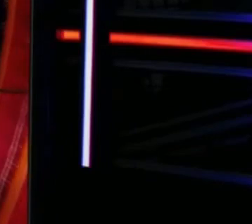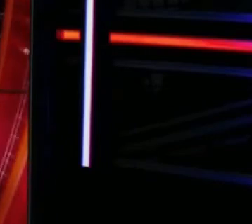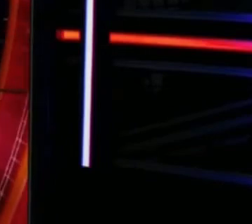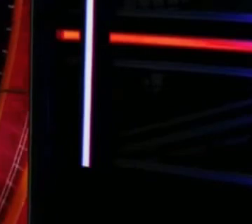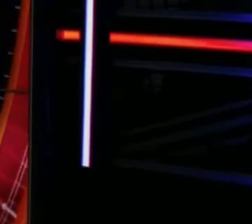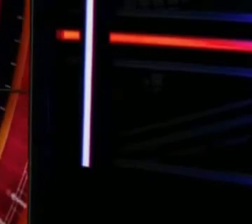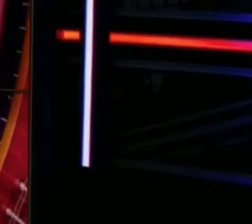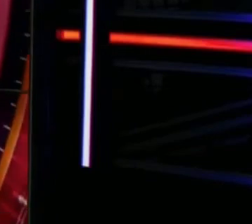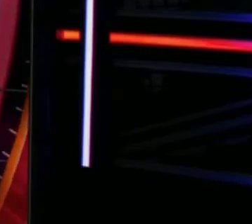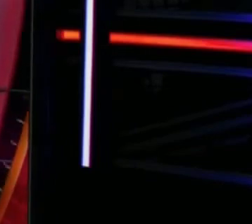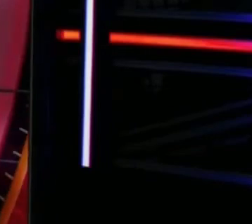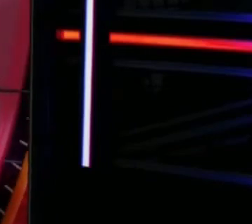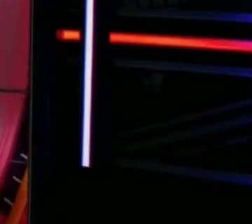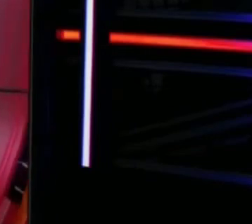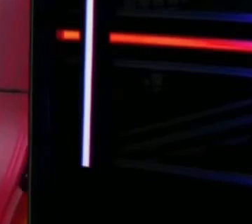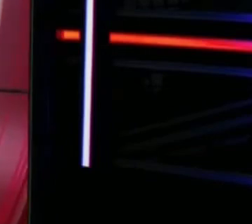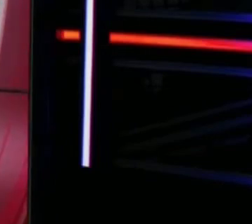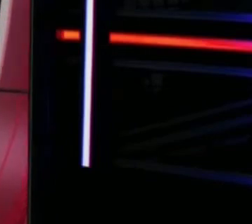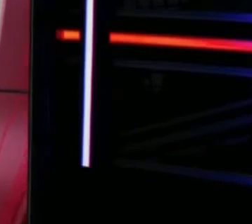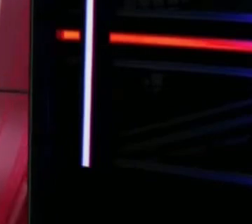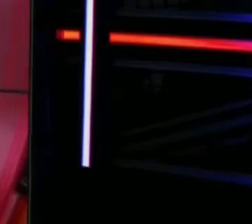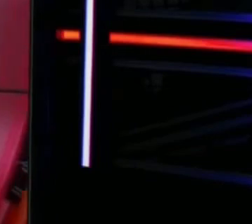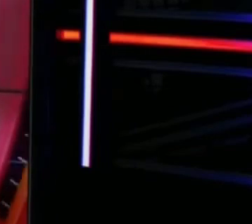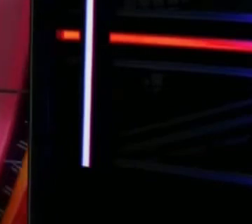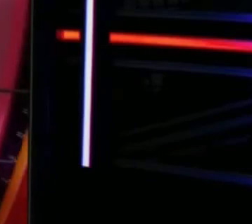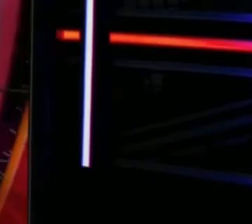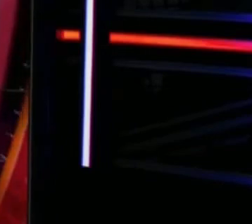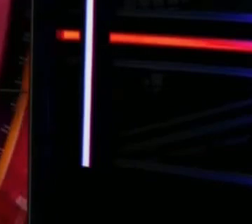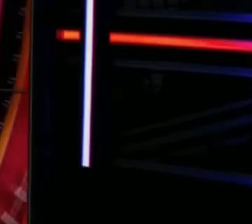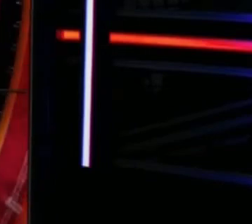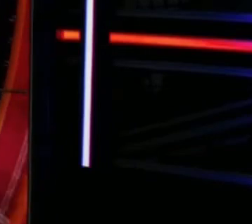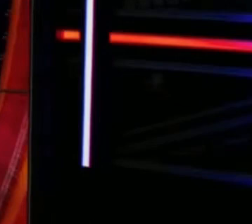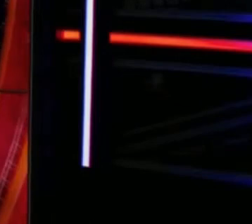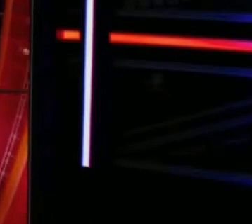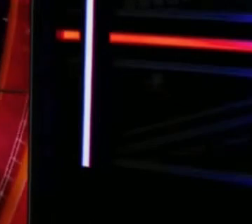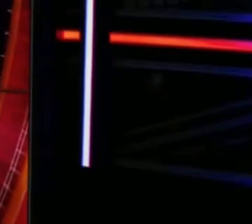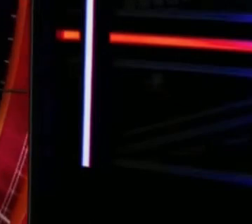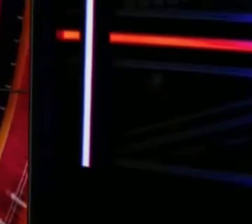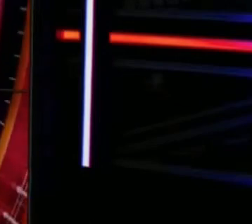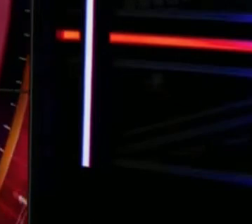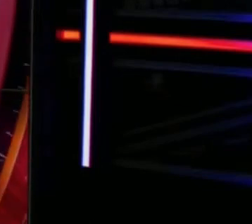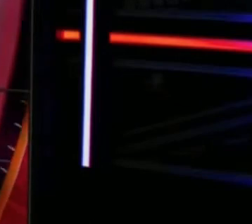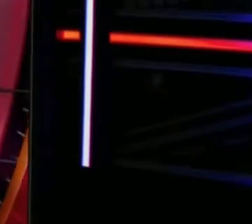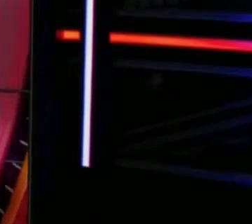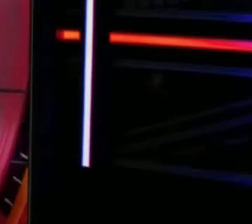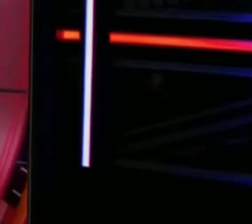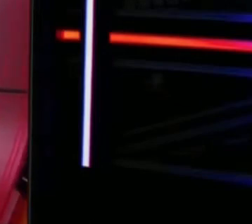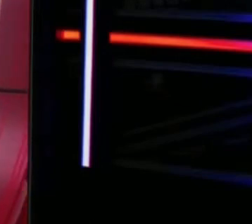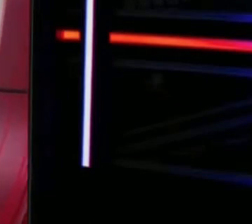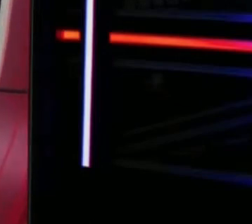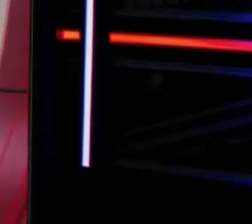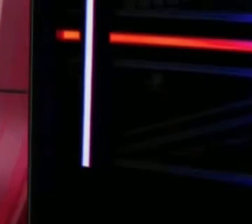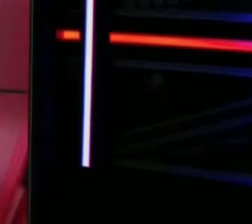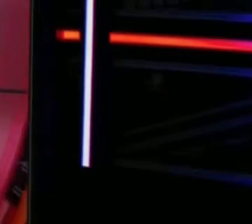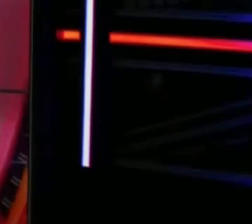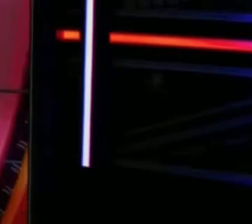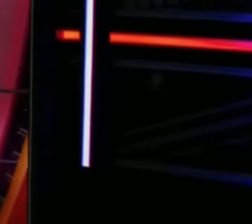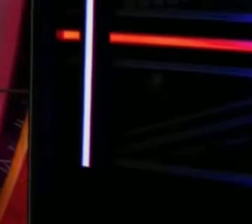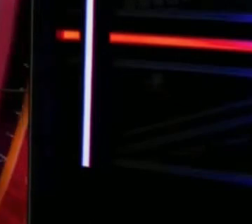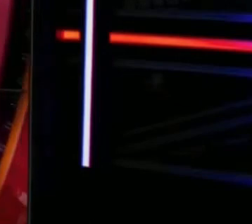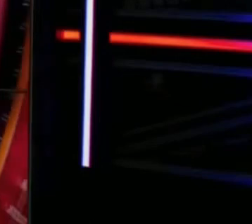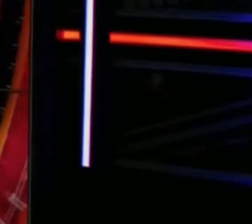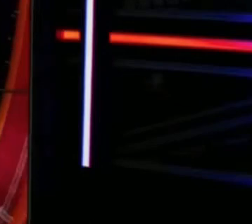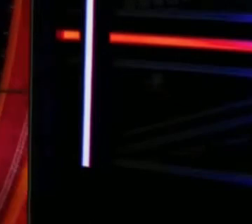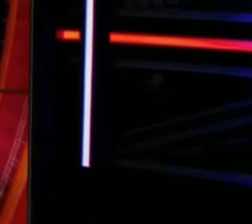Court and the Planalto Palace, the seat of the government of Brazil. This comes just